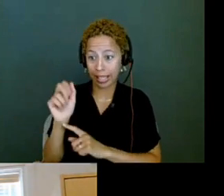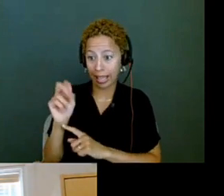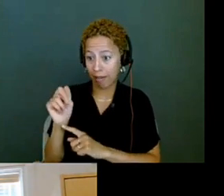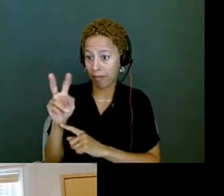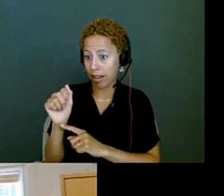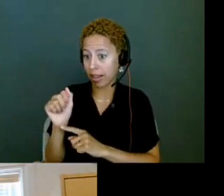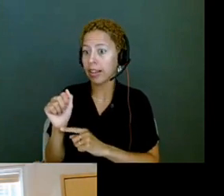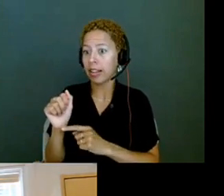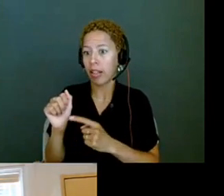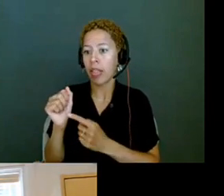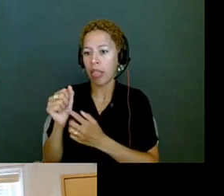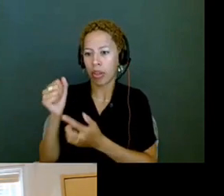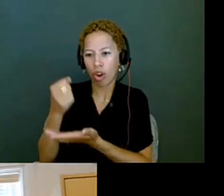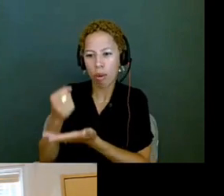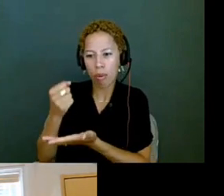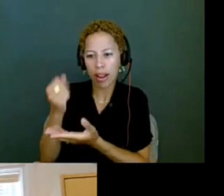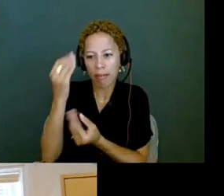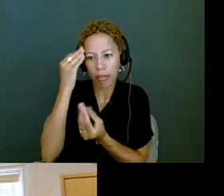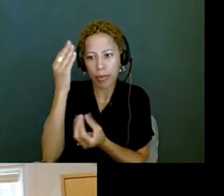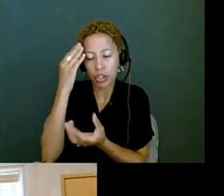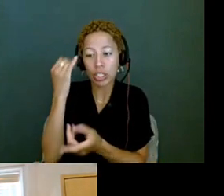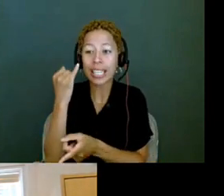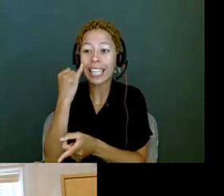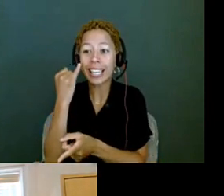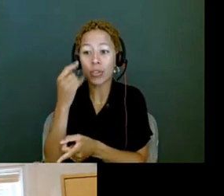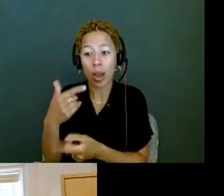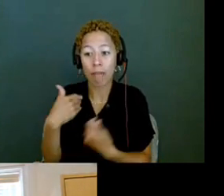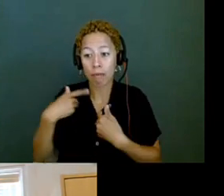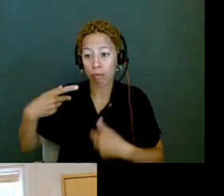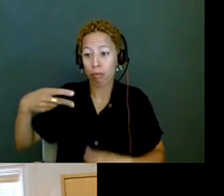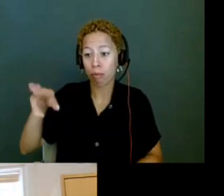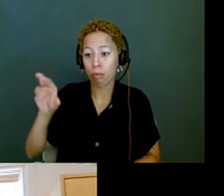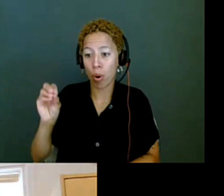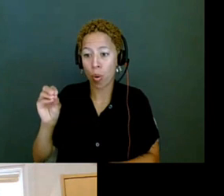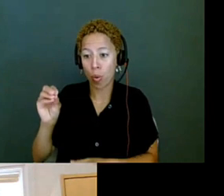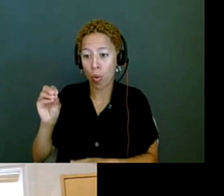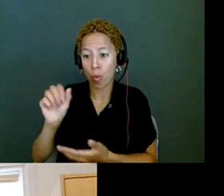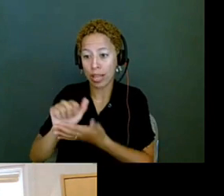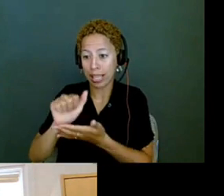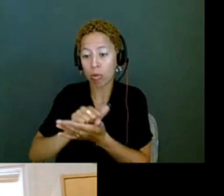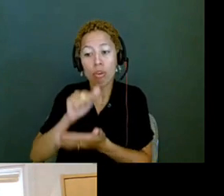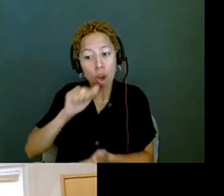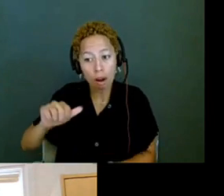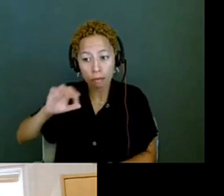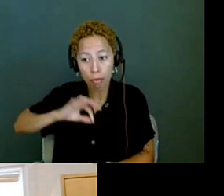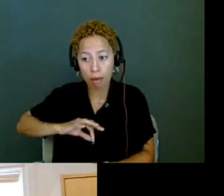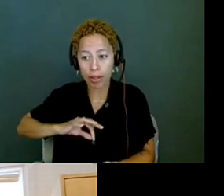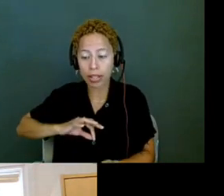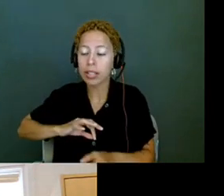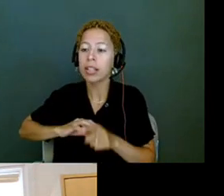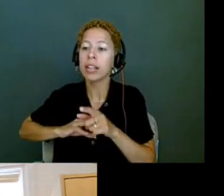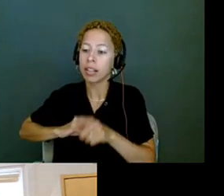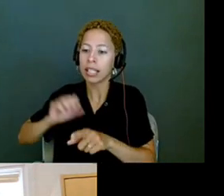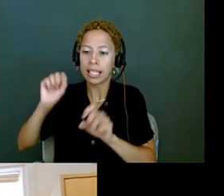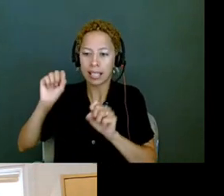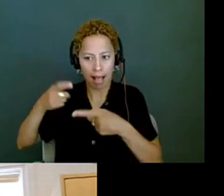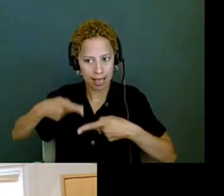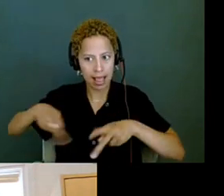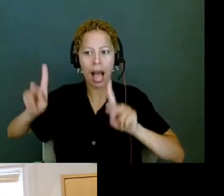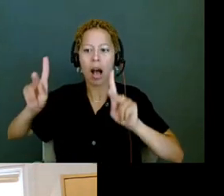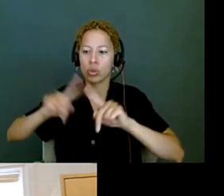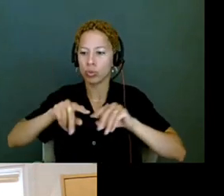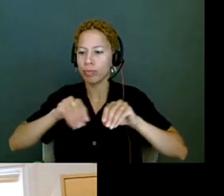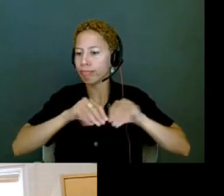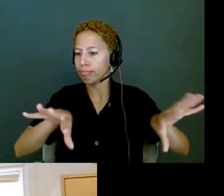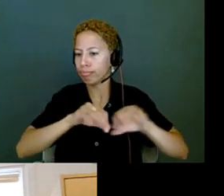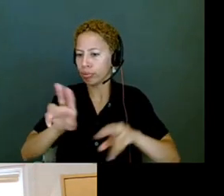the copyright information, if you have a pro account, which is the nonprofit account as well, then you're allowed to use the images. And